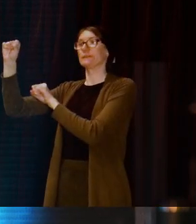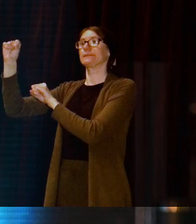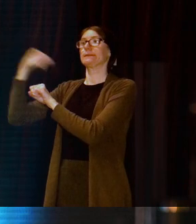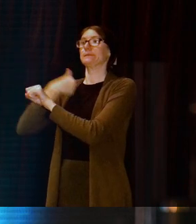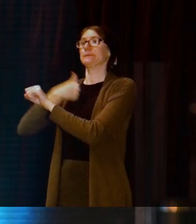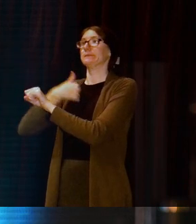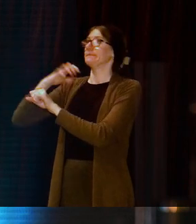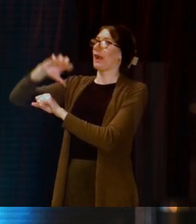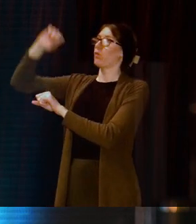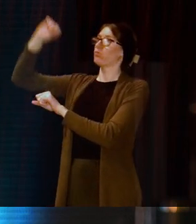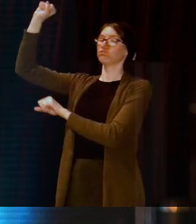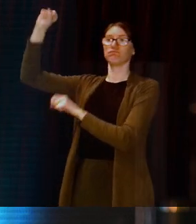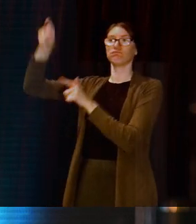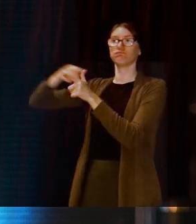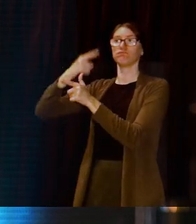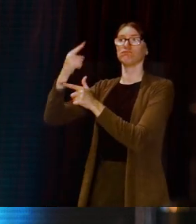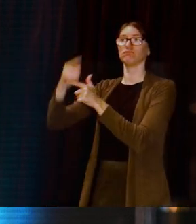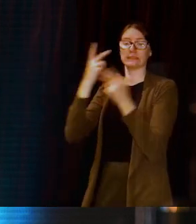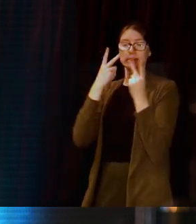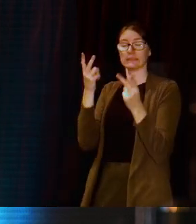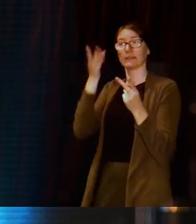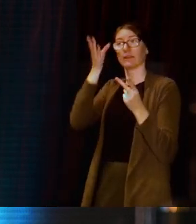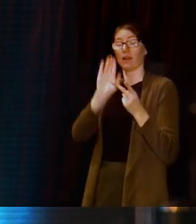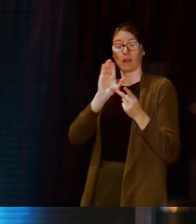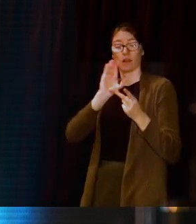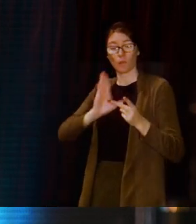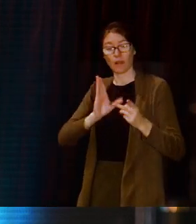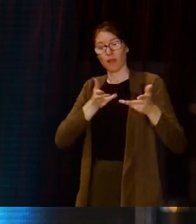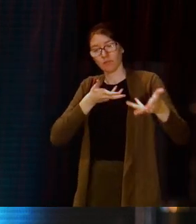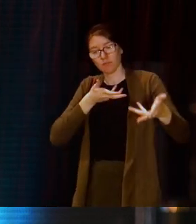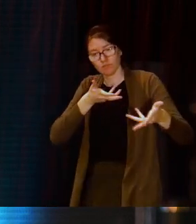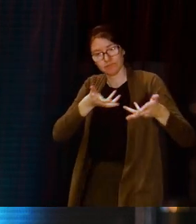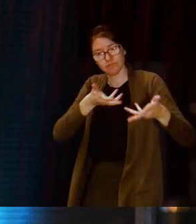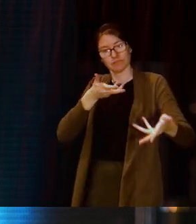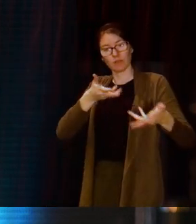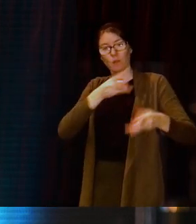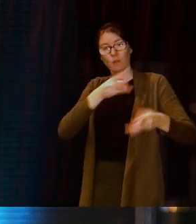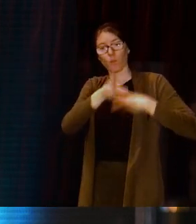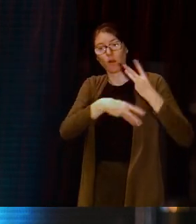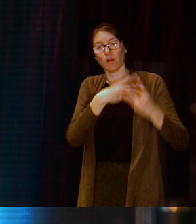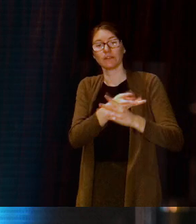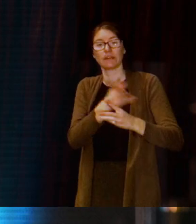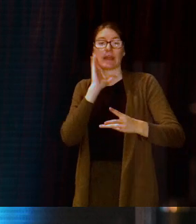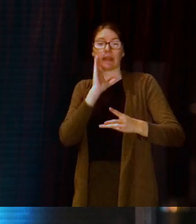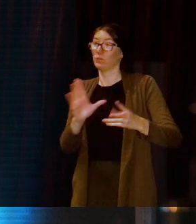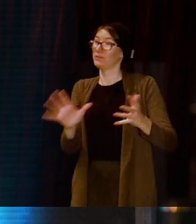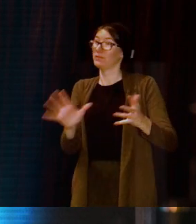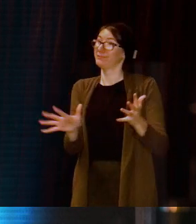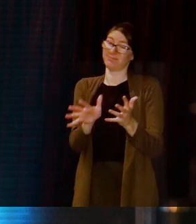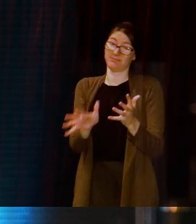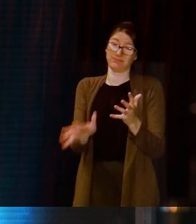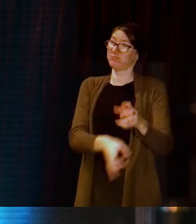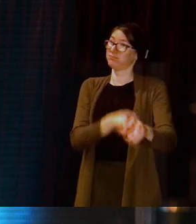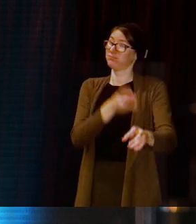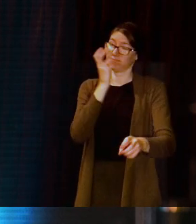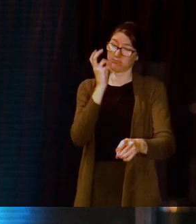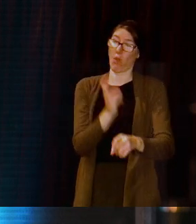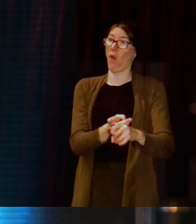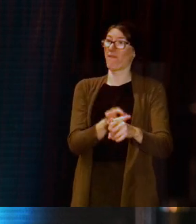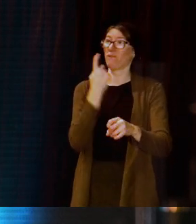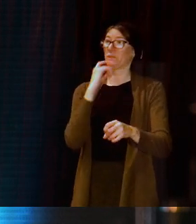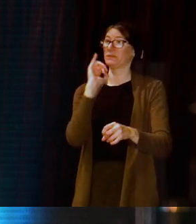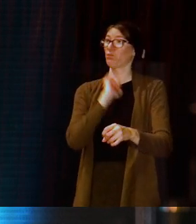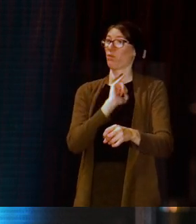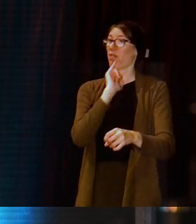we are out. And from this point, we find God is going to be taking the world and he's going to break Israel. And I mean break them.